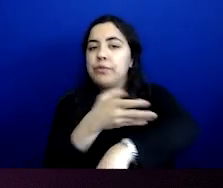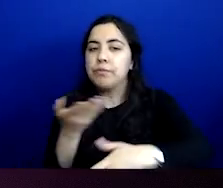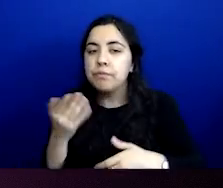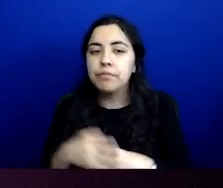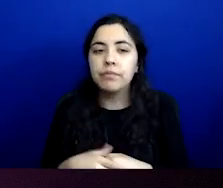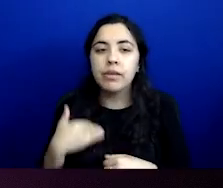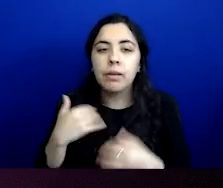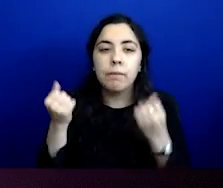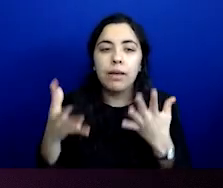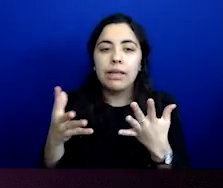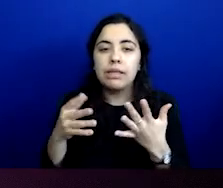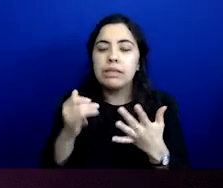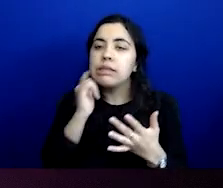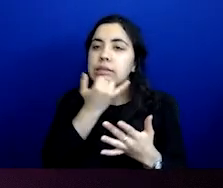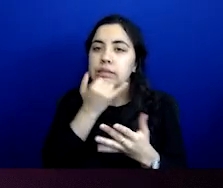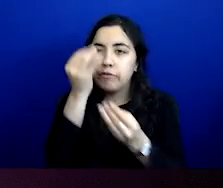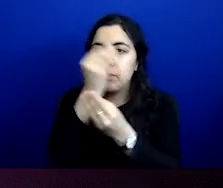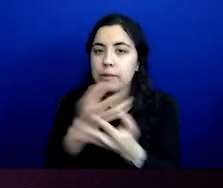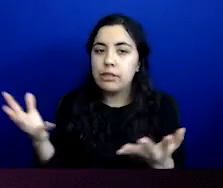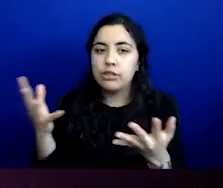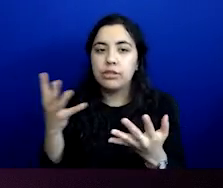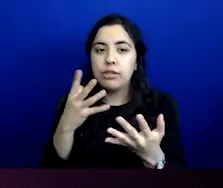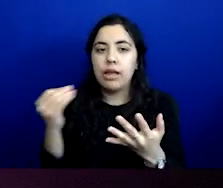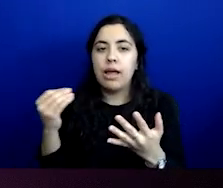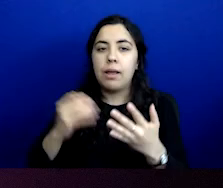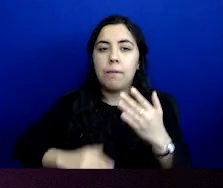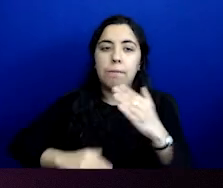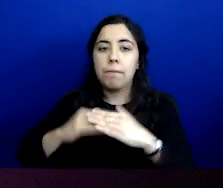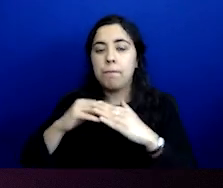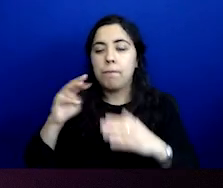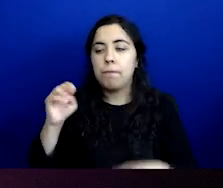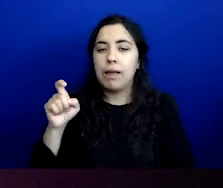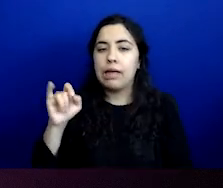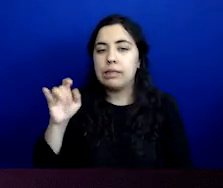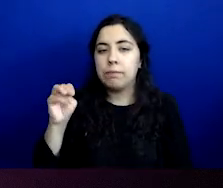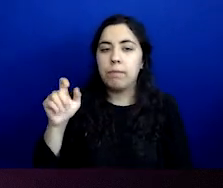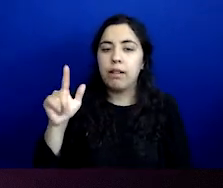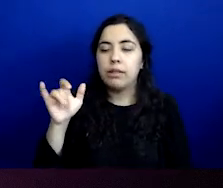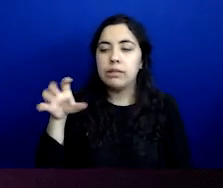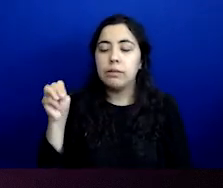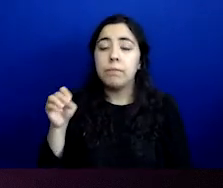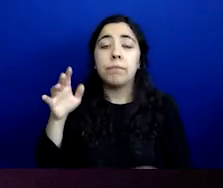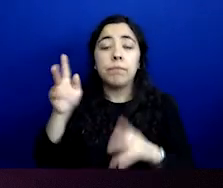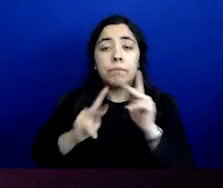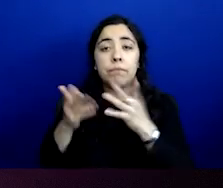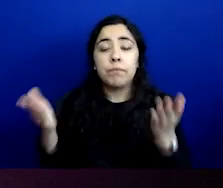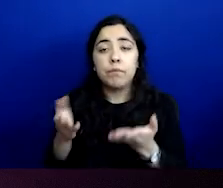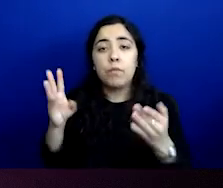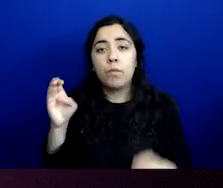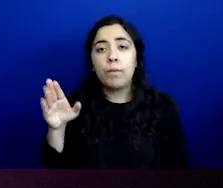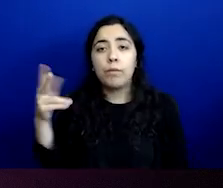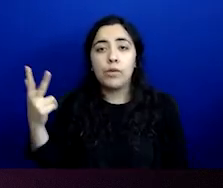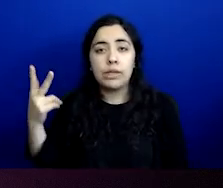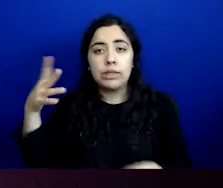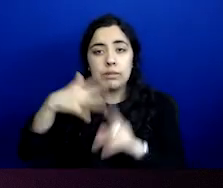There's a lot of like disinformation and maximalism. So you often hear people that are in the Web3 space that will tell